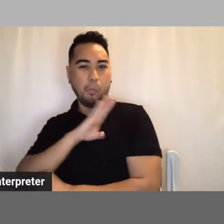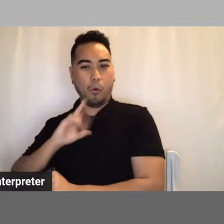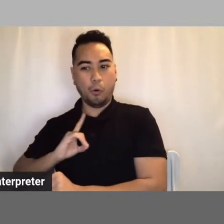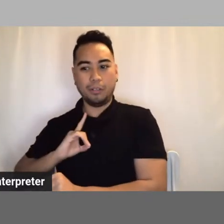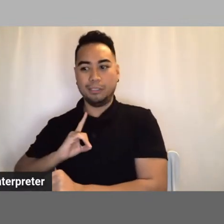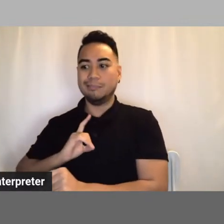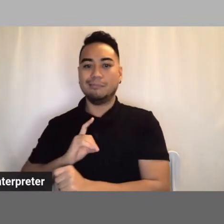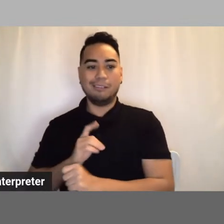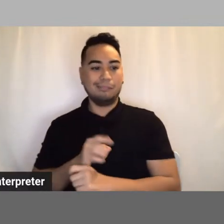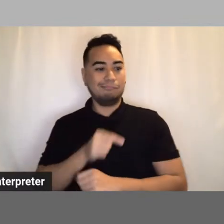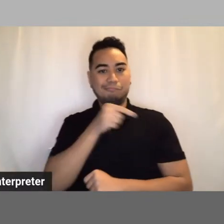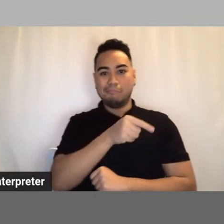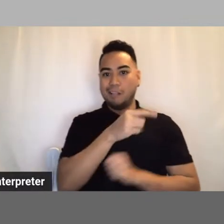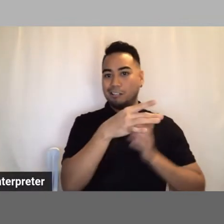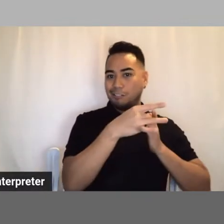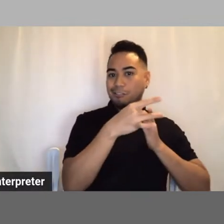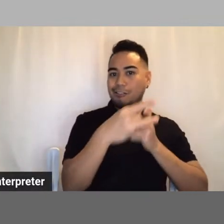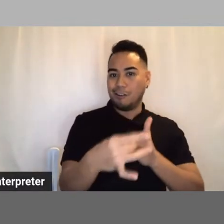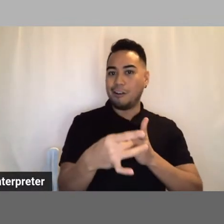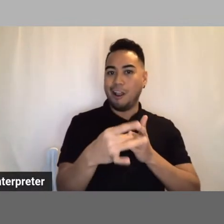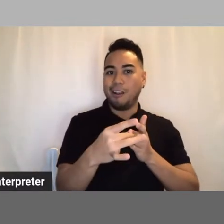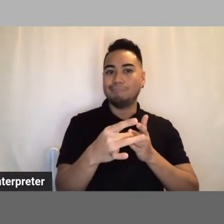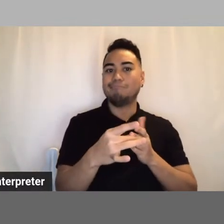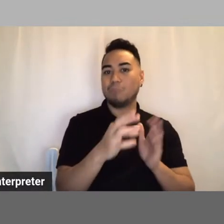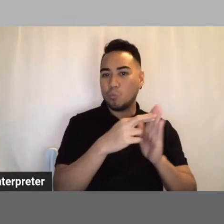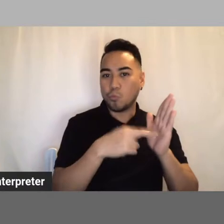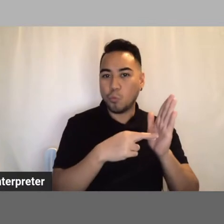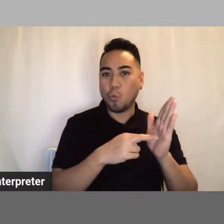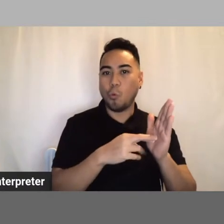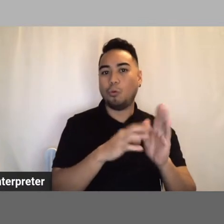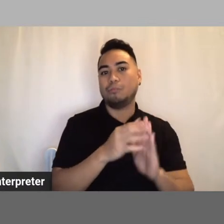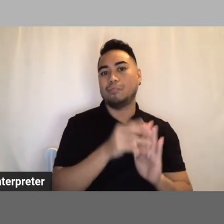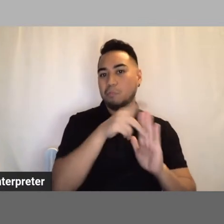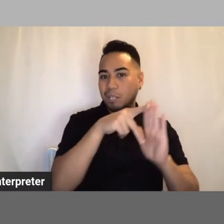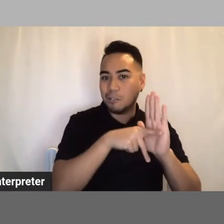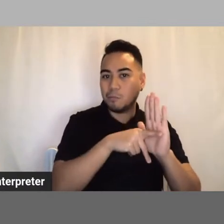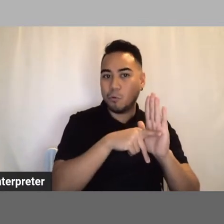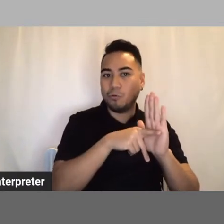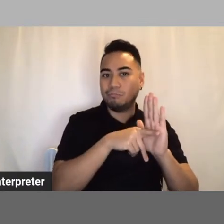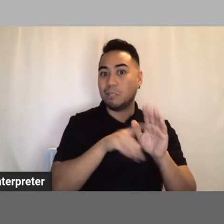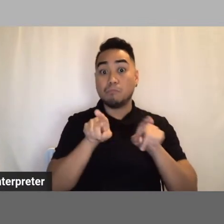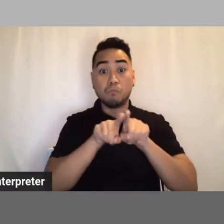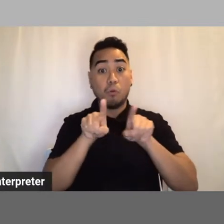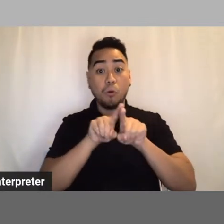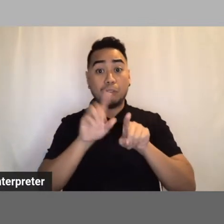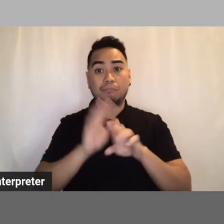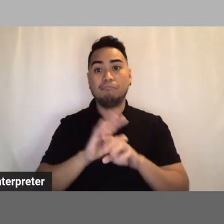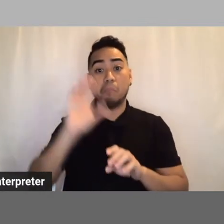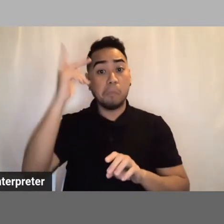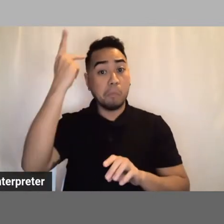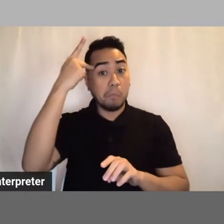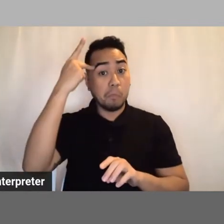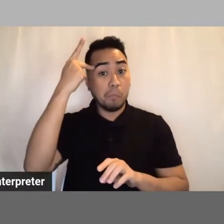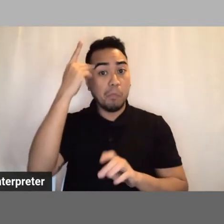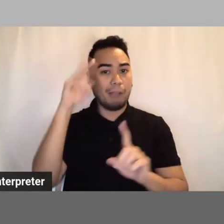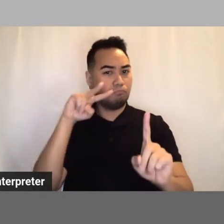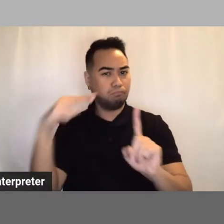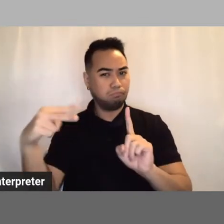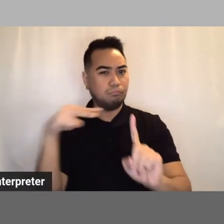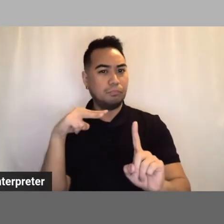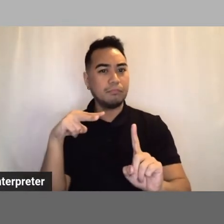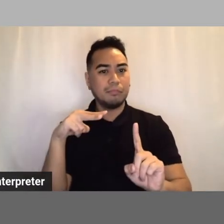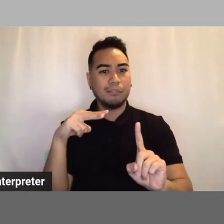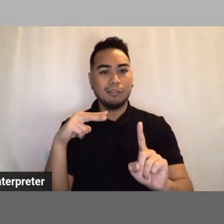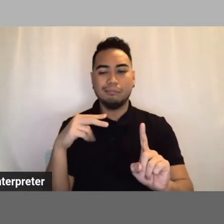direction in terms of systems and governance, but also critically our political perspective. We all work closely together in most things